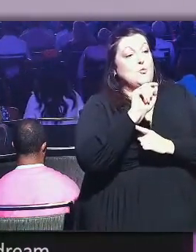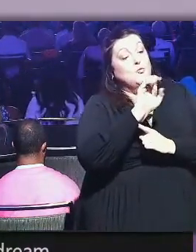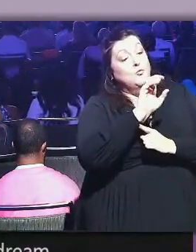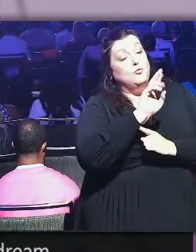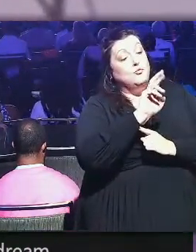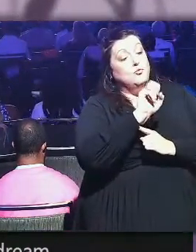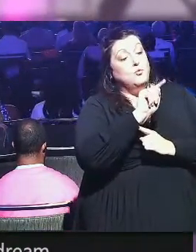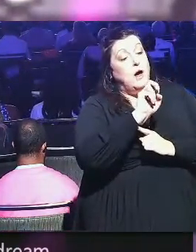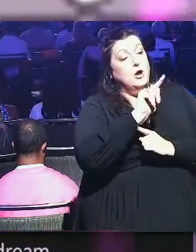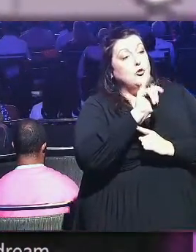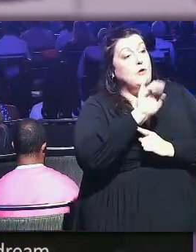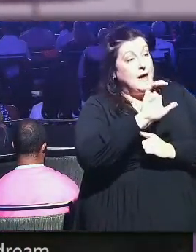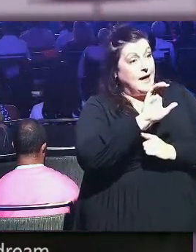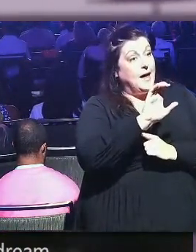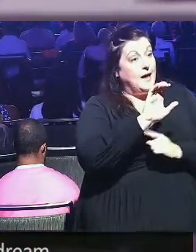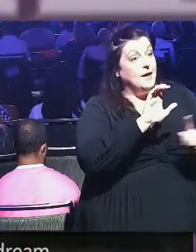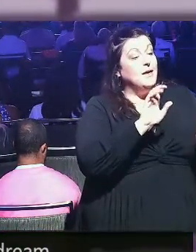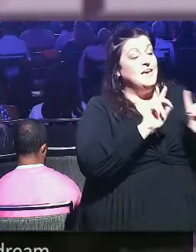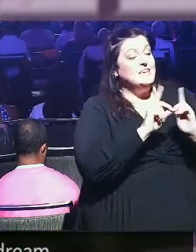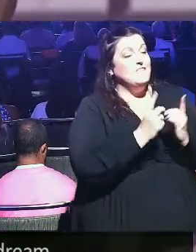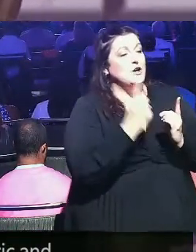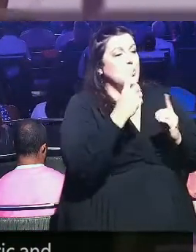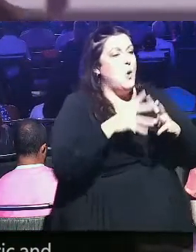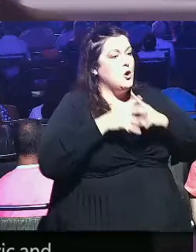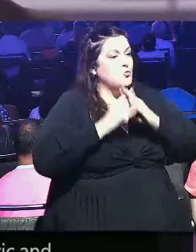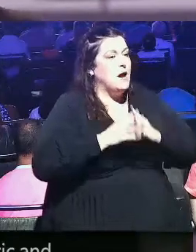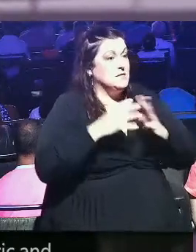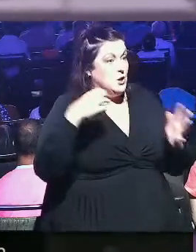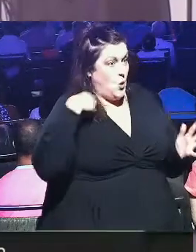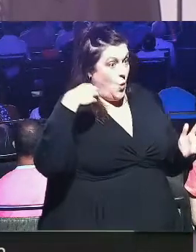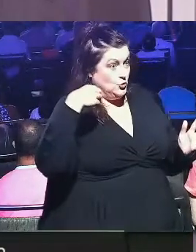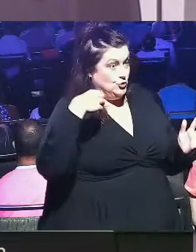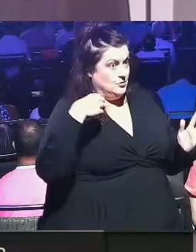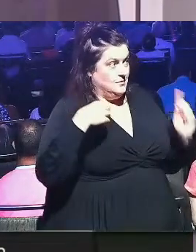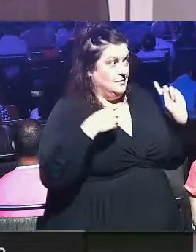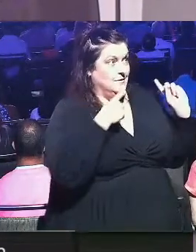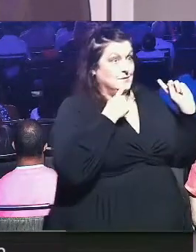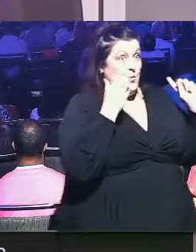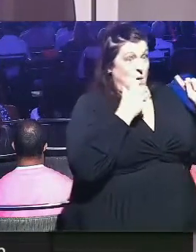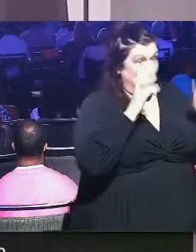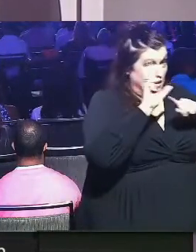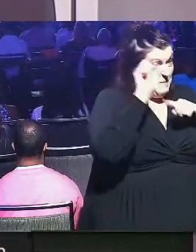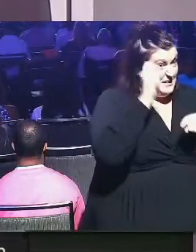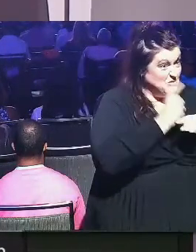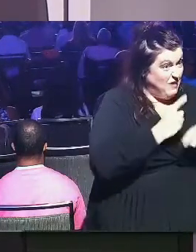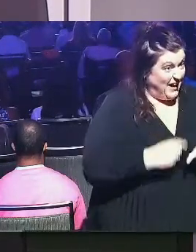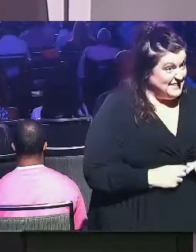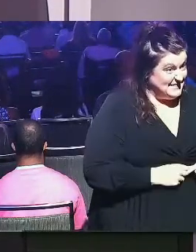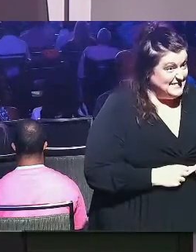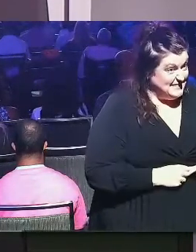and Division I wrestling coach. Pretty amazing, huh?